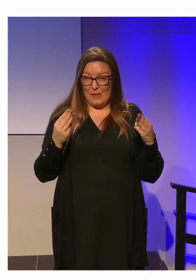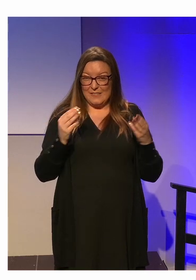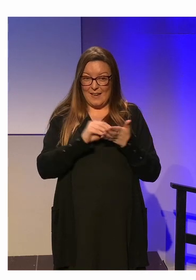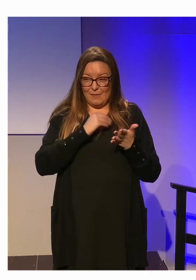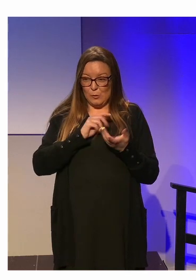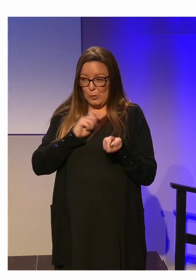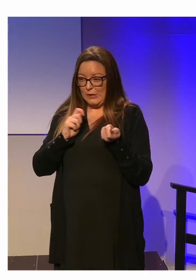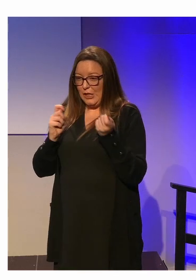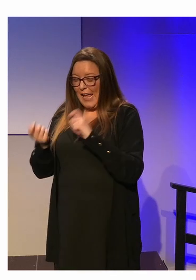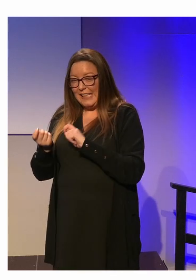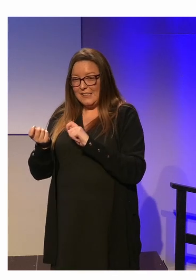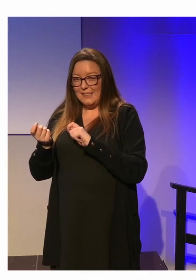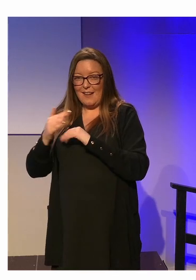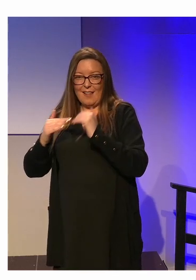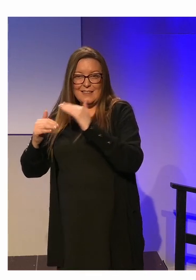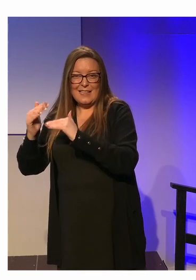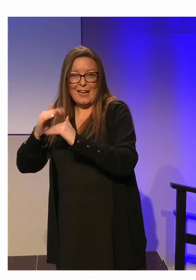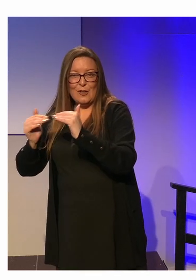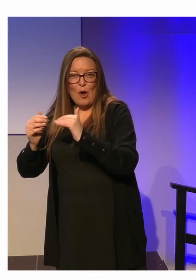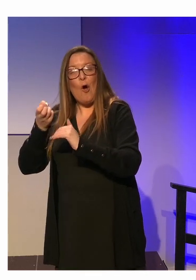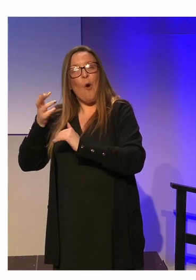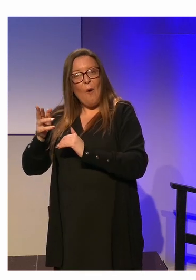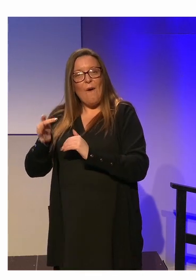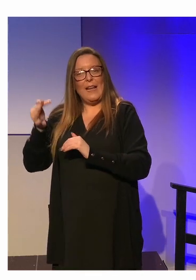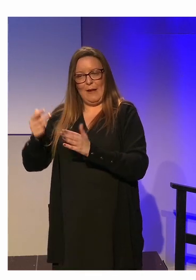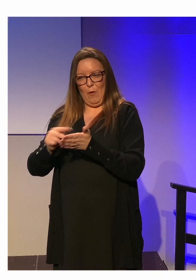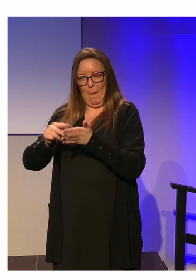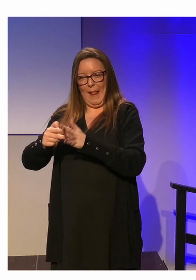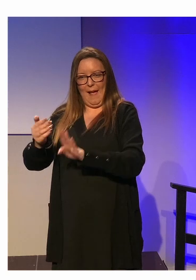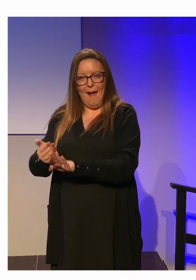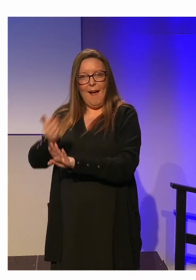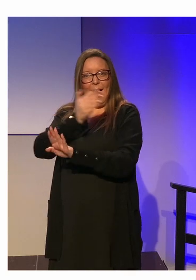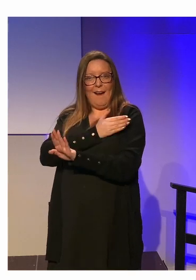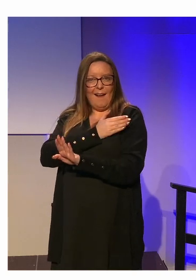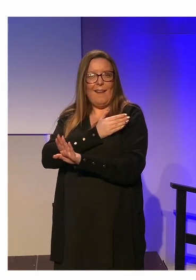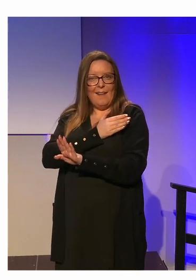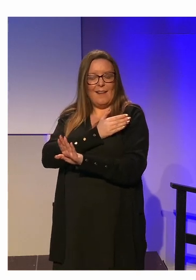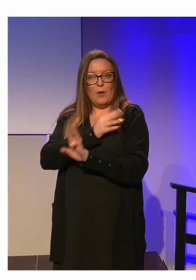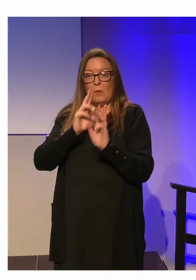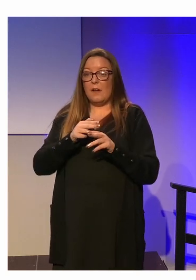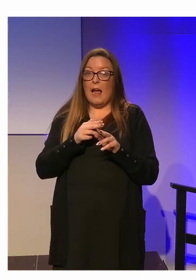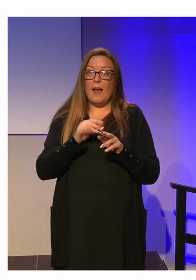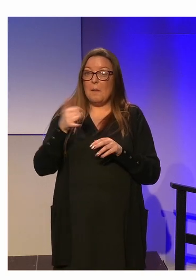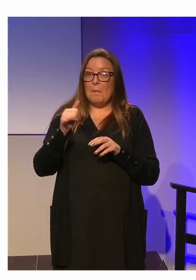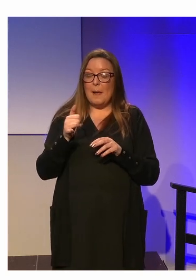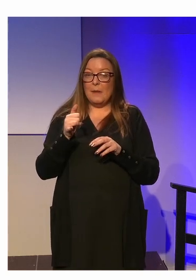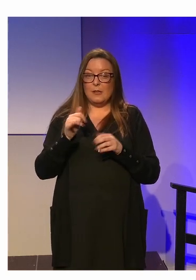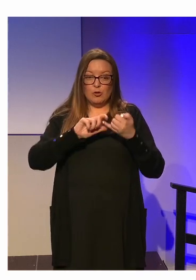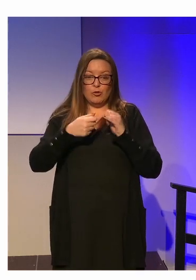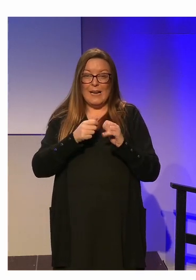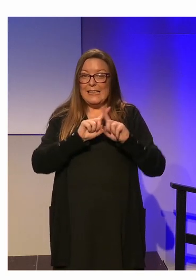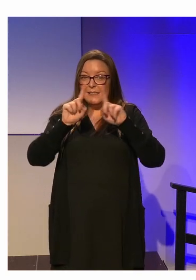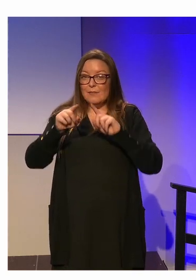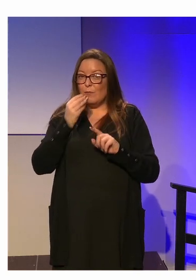lasagna. Or by planning in advance and knowing people might be different, you could put out a buffet and let them select what they